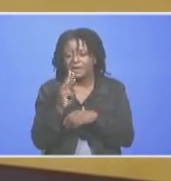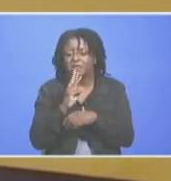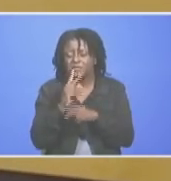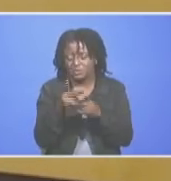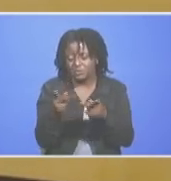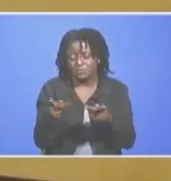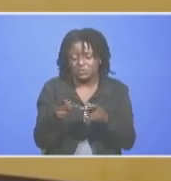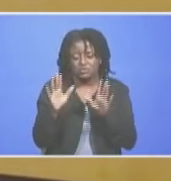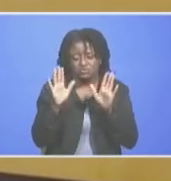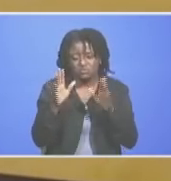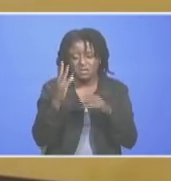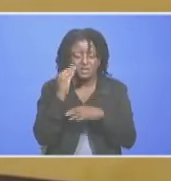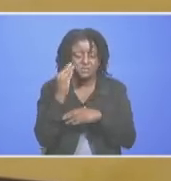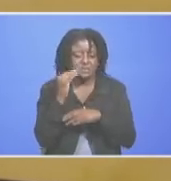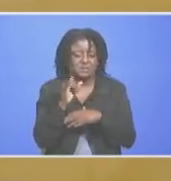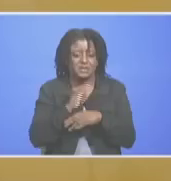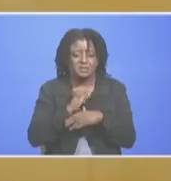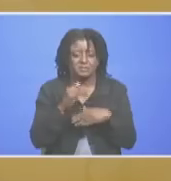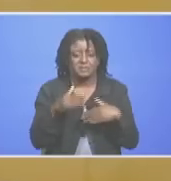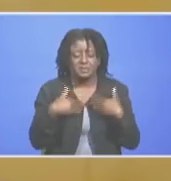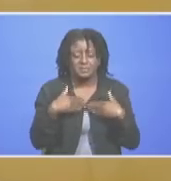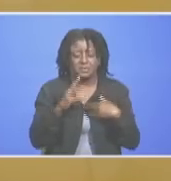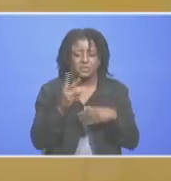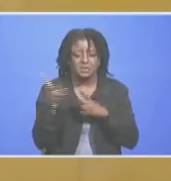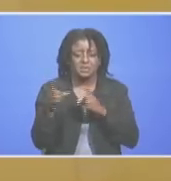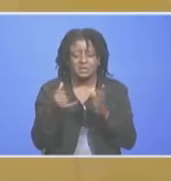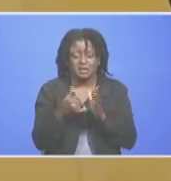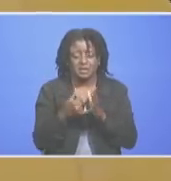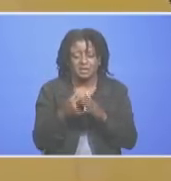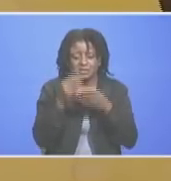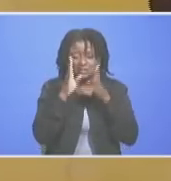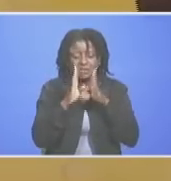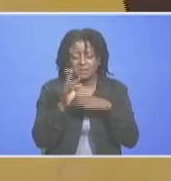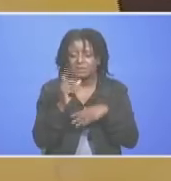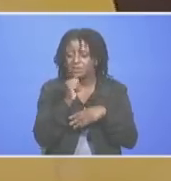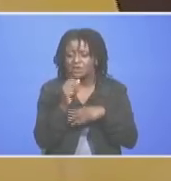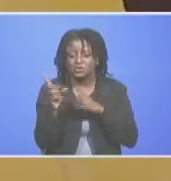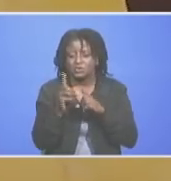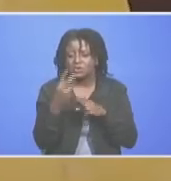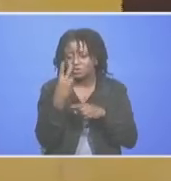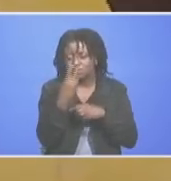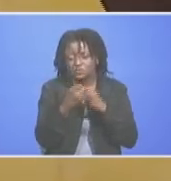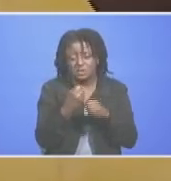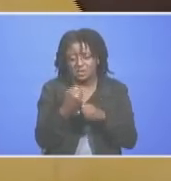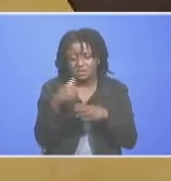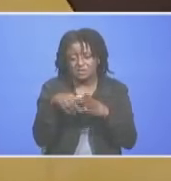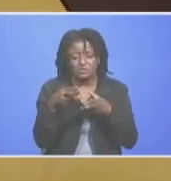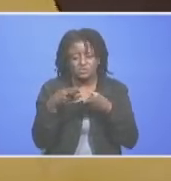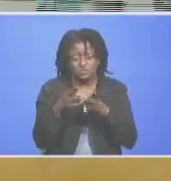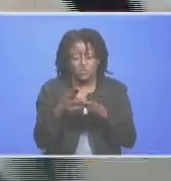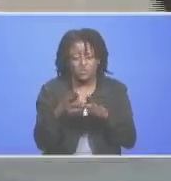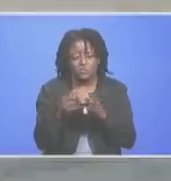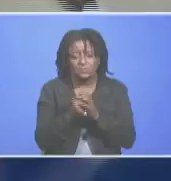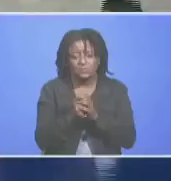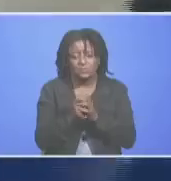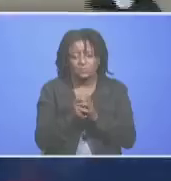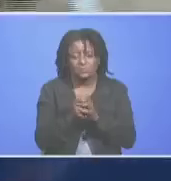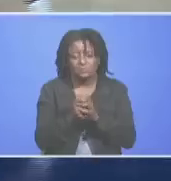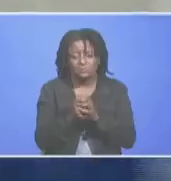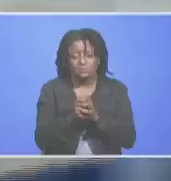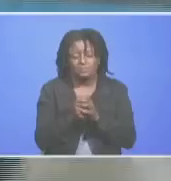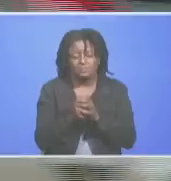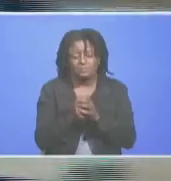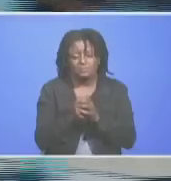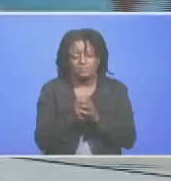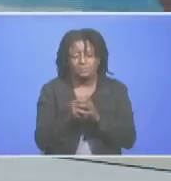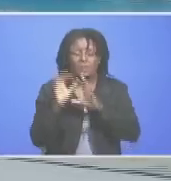a great experience. I'm glad we did it. Sad that we couldn't have done it a couple years in a row, but one time was good. The Atlantis